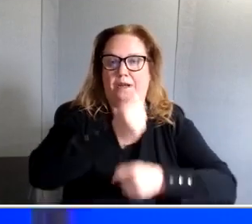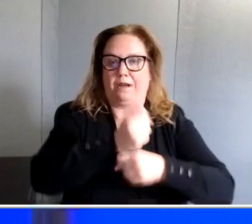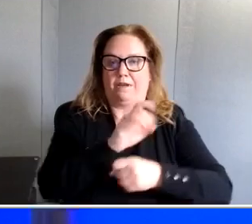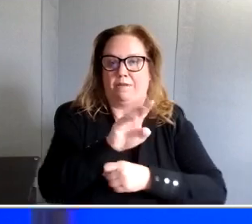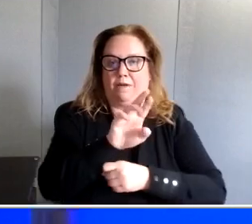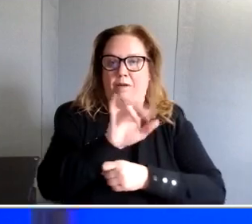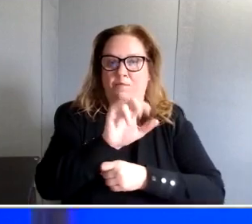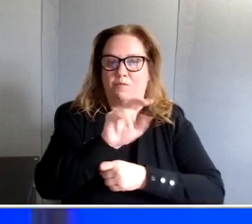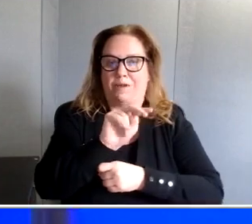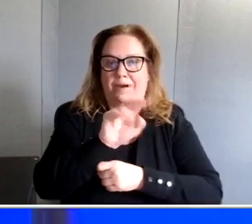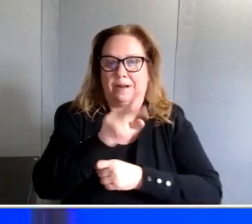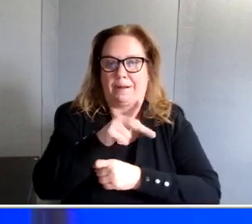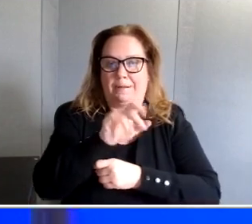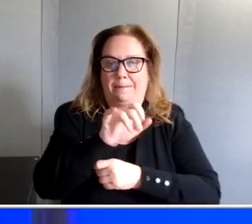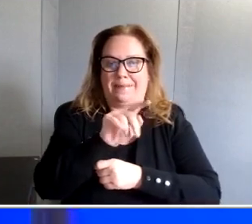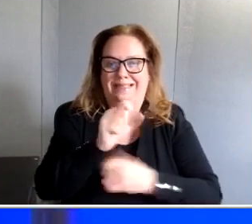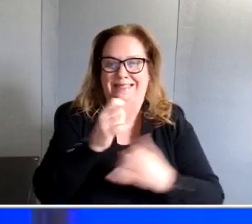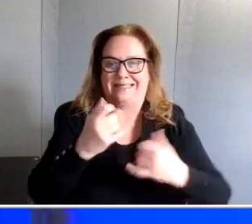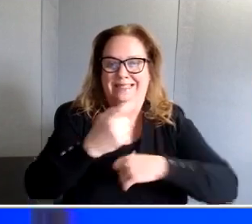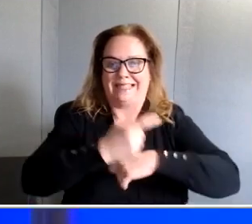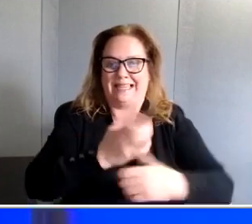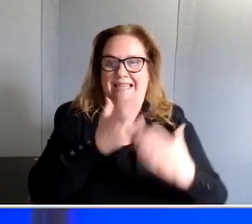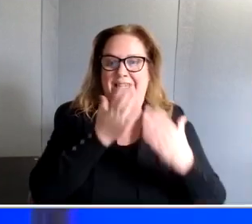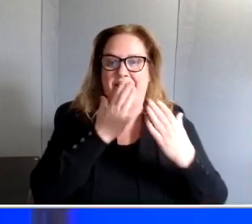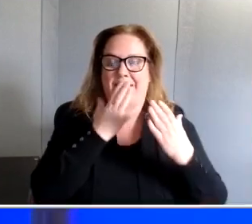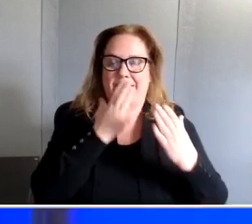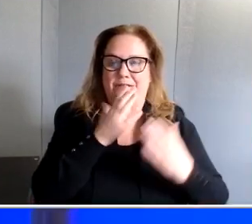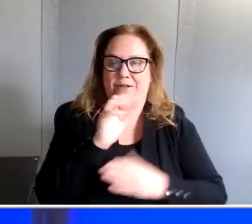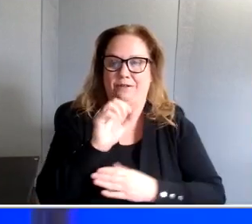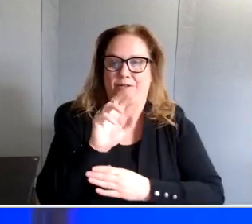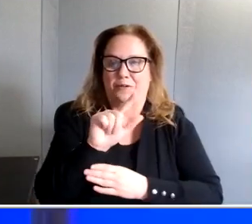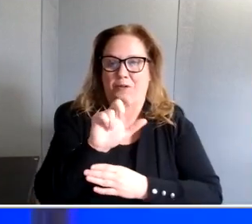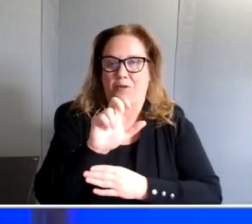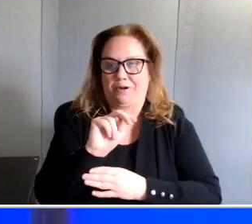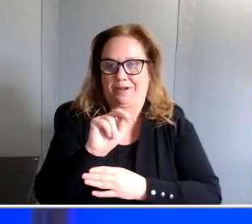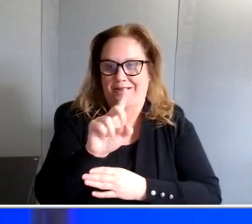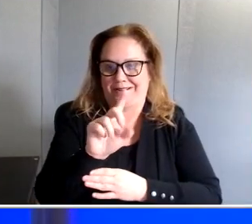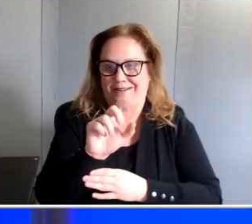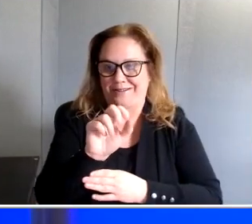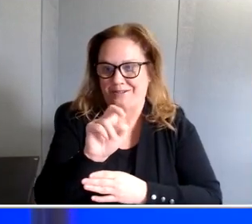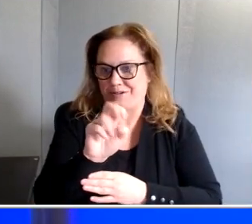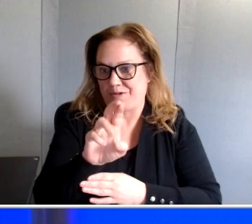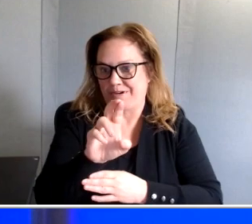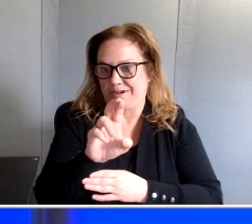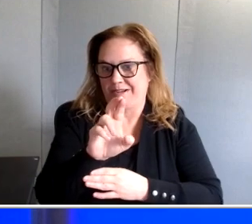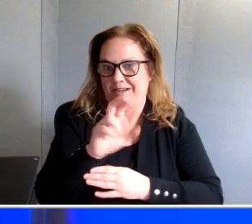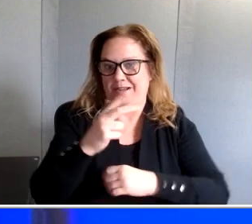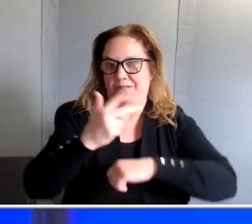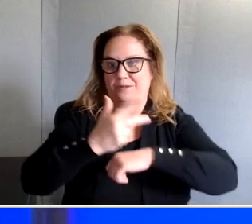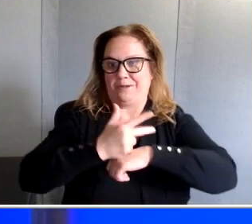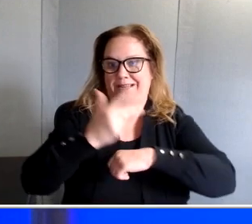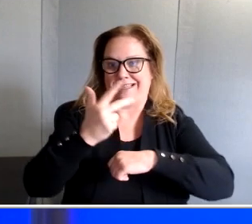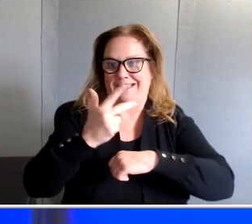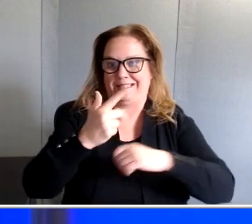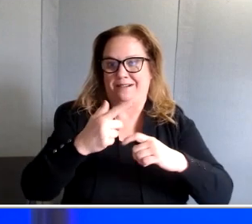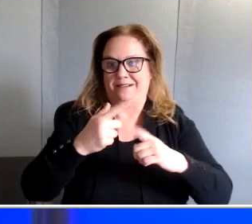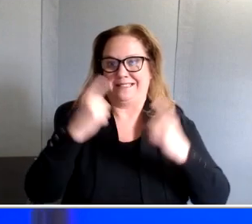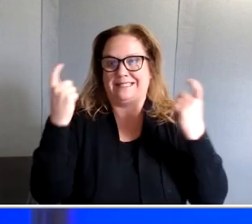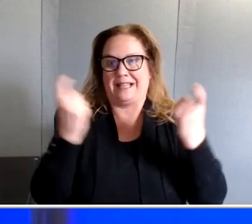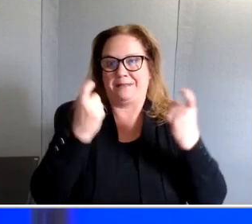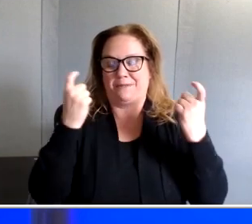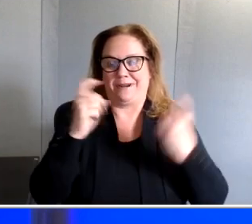though, he is here today thanks to an organ donor. He is just 3 days away from celebrating a